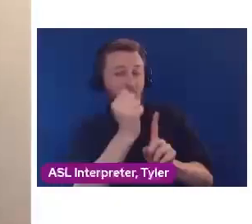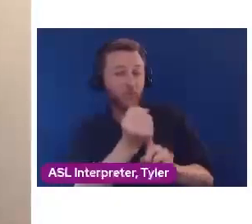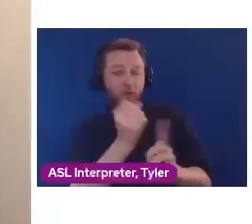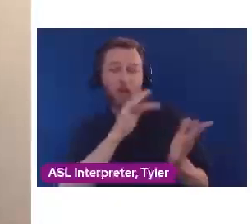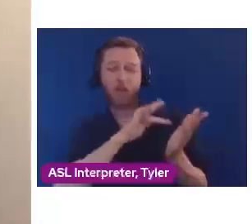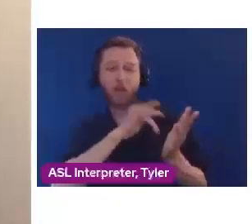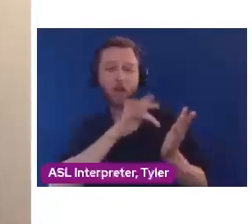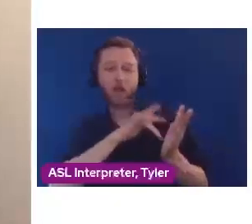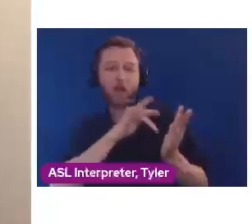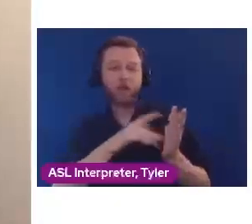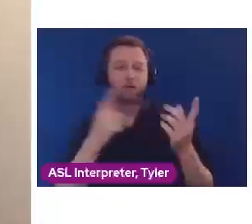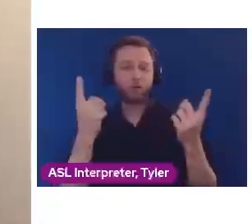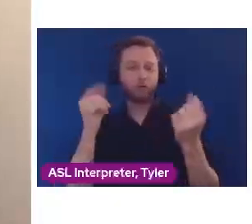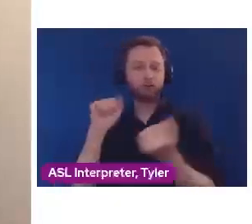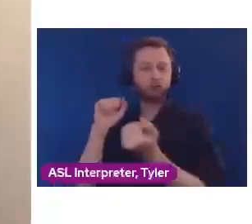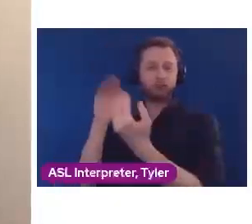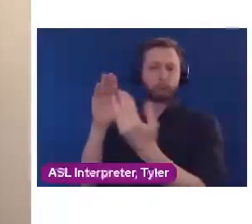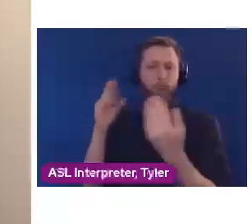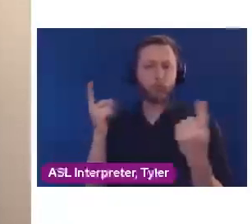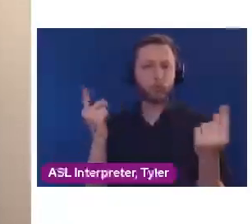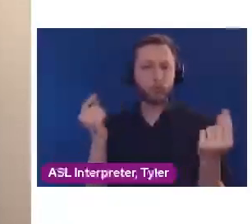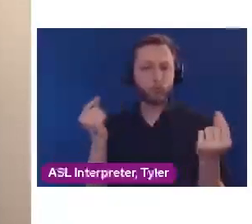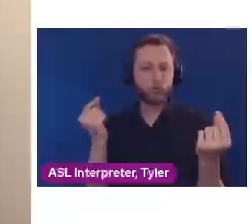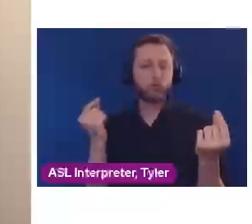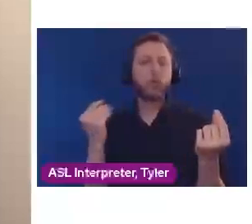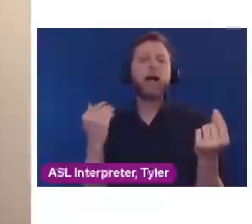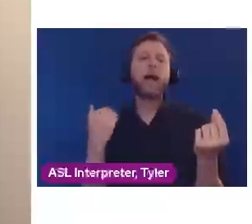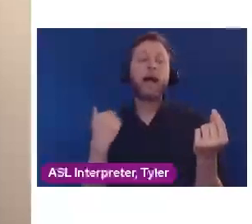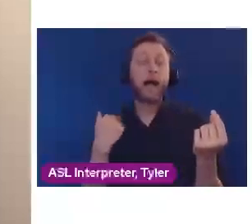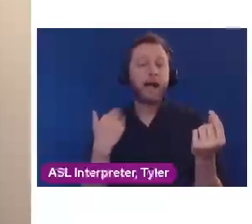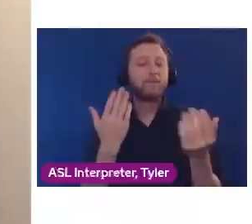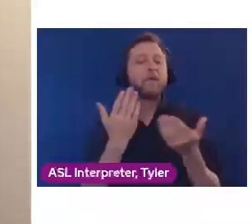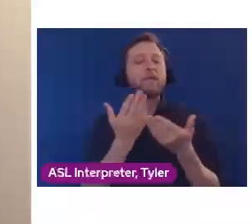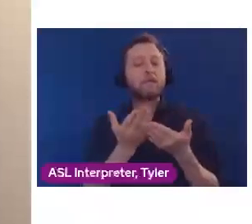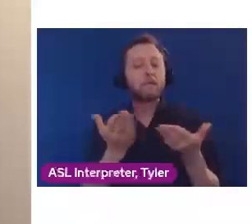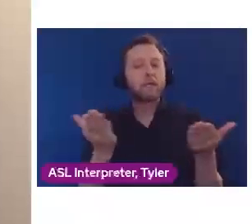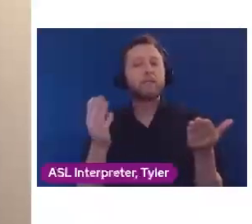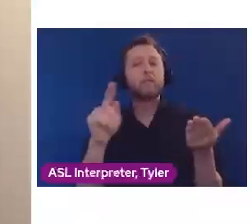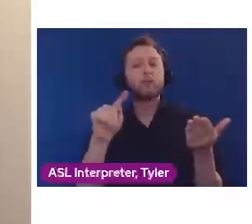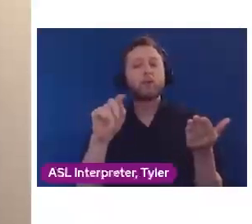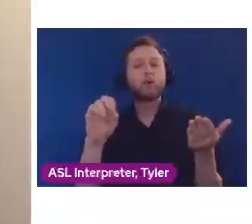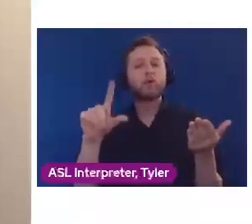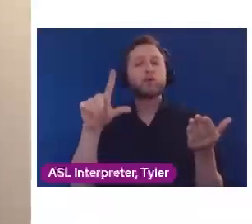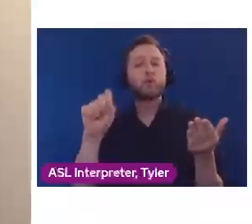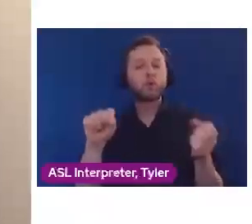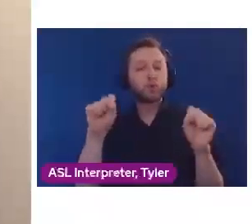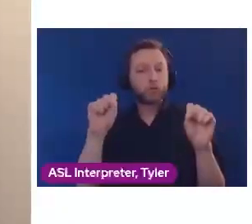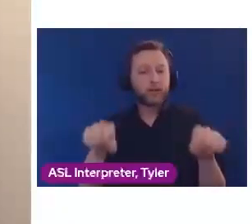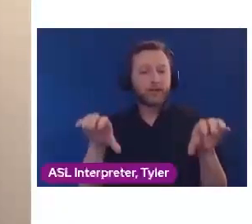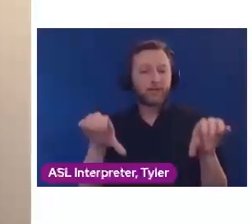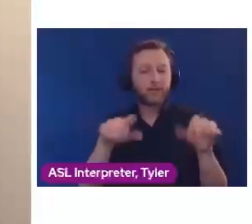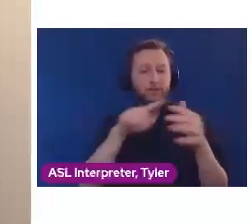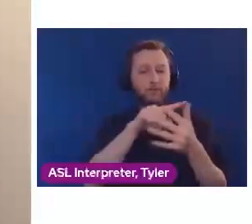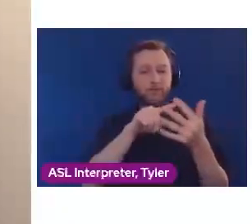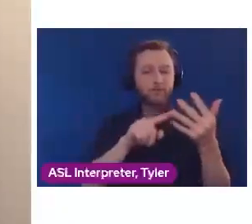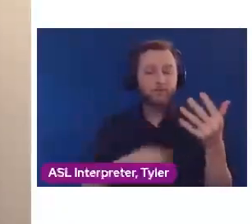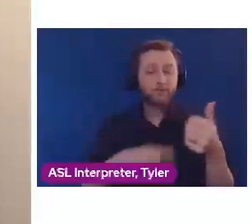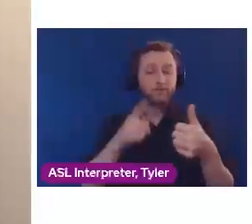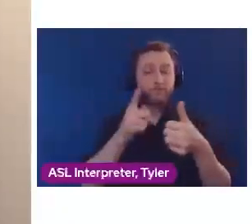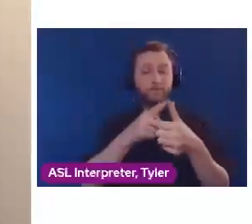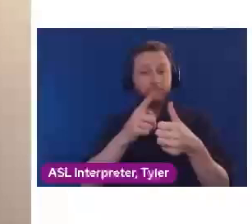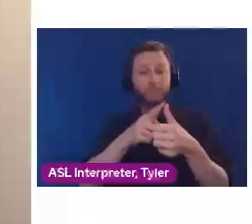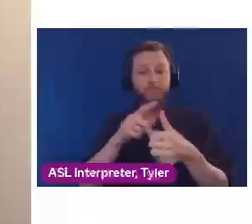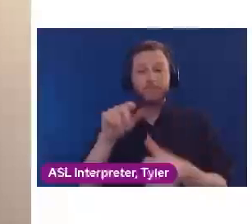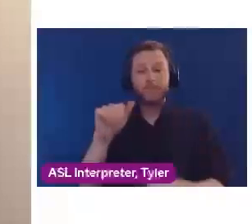disposal. We do have difficulties with the Senate, but we need to be leaning on antitrust policy. We need